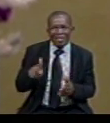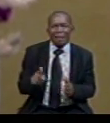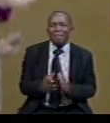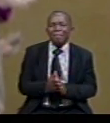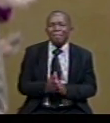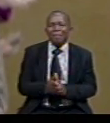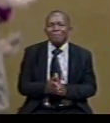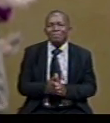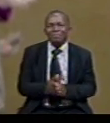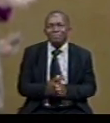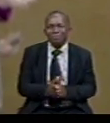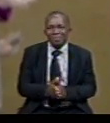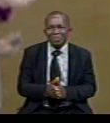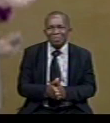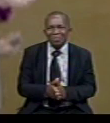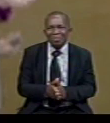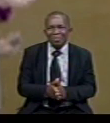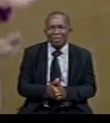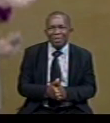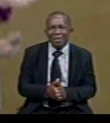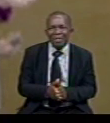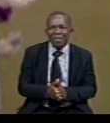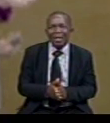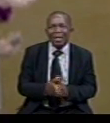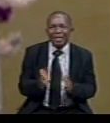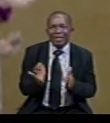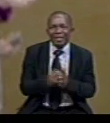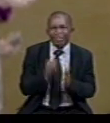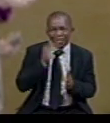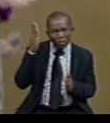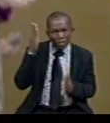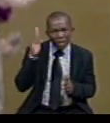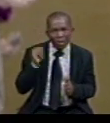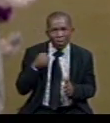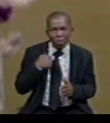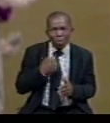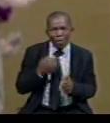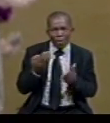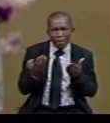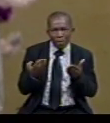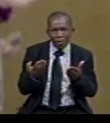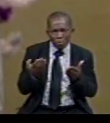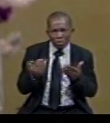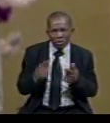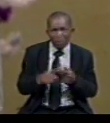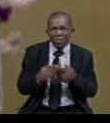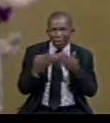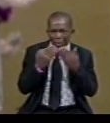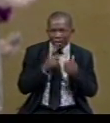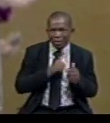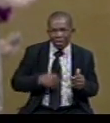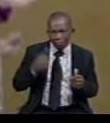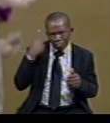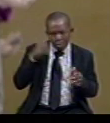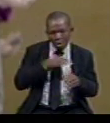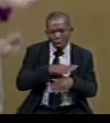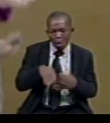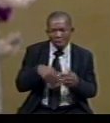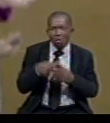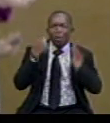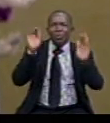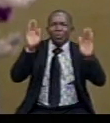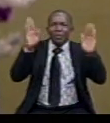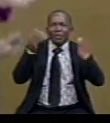in praise to give God glory for the wonderful and wondrous things He has done in